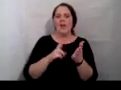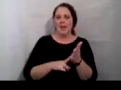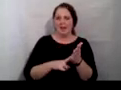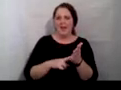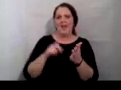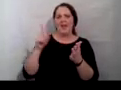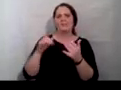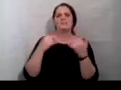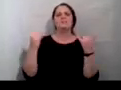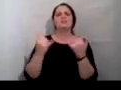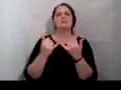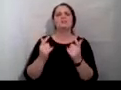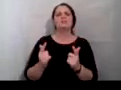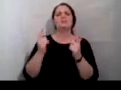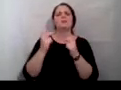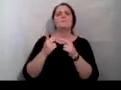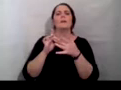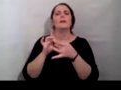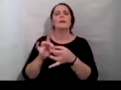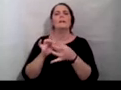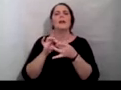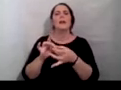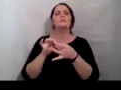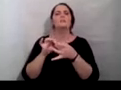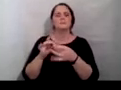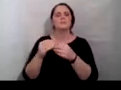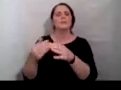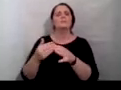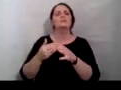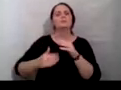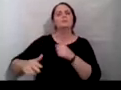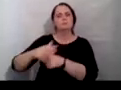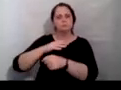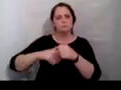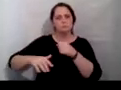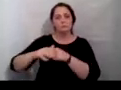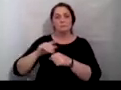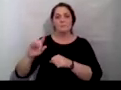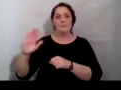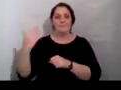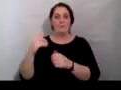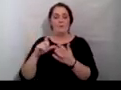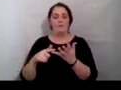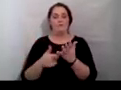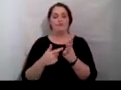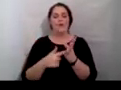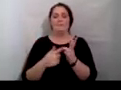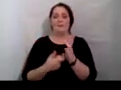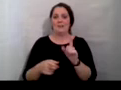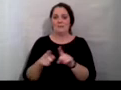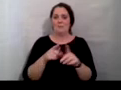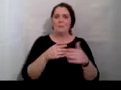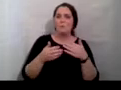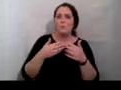of Indigenous Engagement at the National Gallery of Australia, and was formerly the Curator of Indigenous Art before Katina here